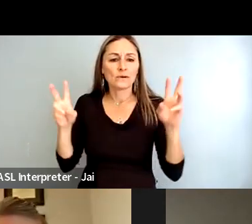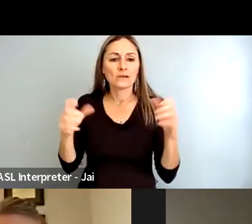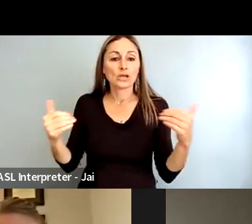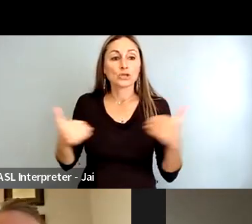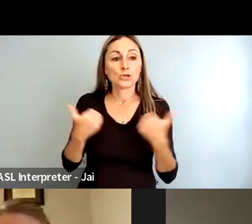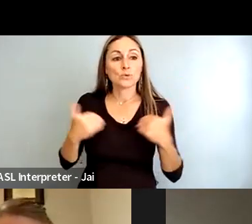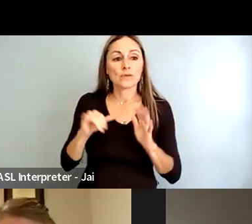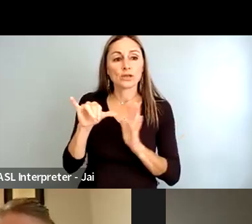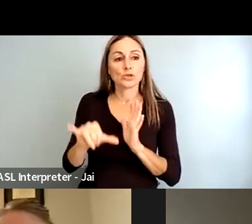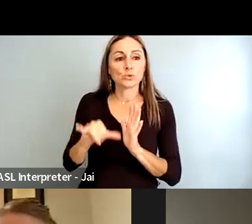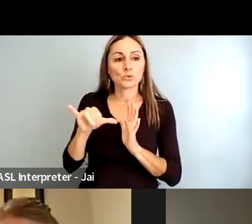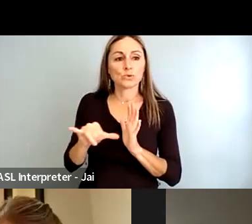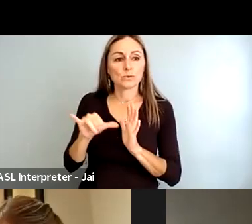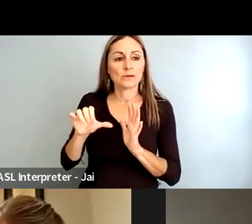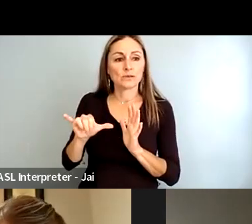YouTube.